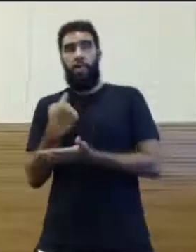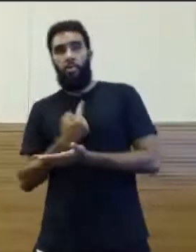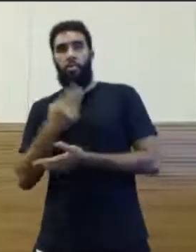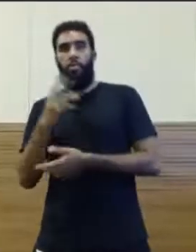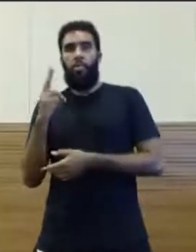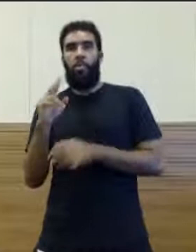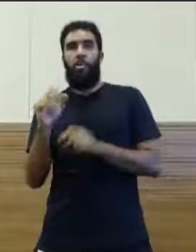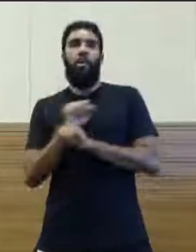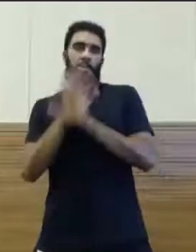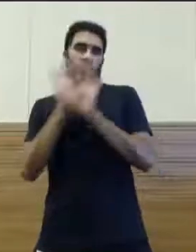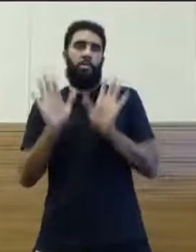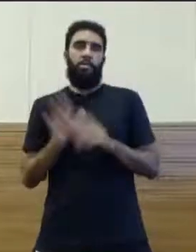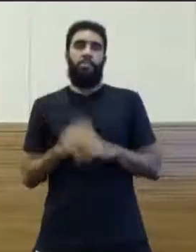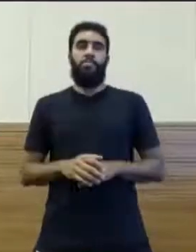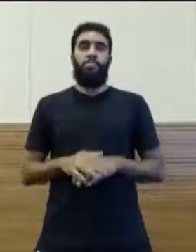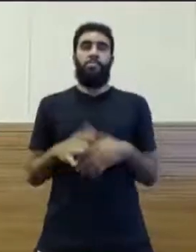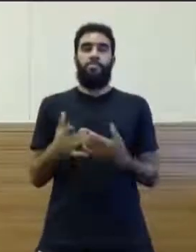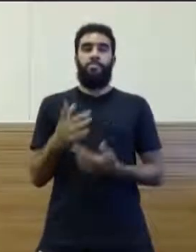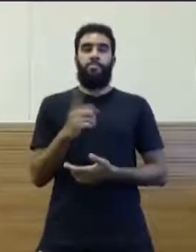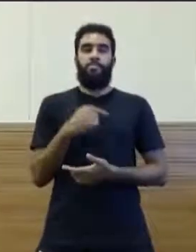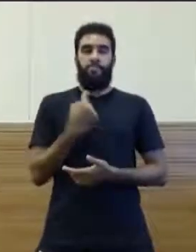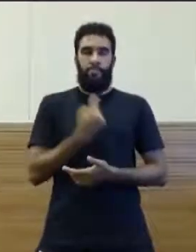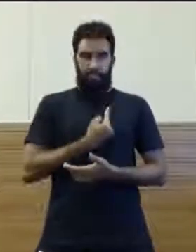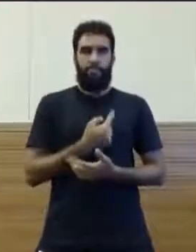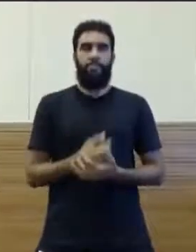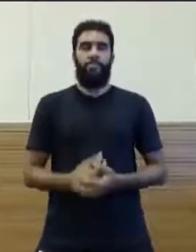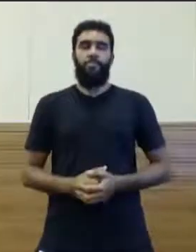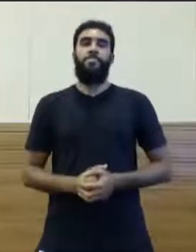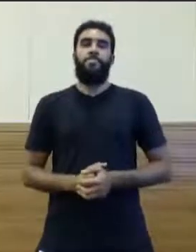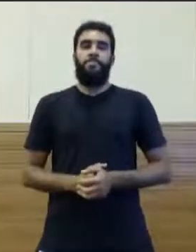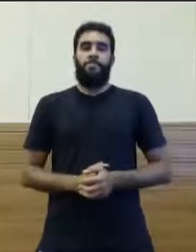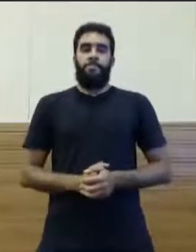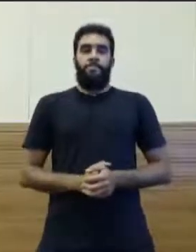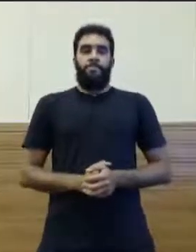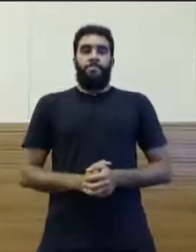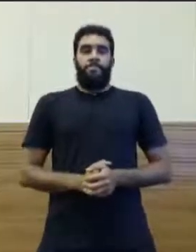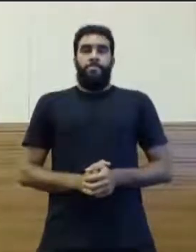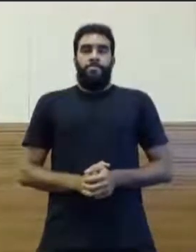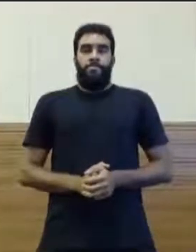components that were clear for us.